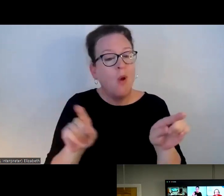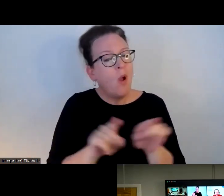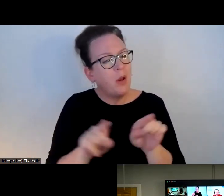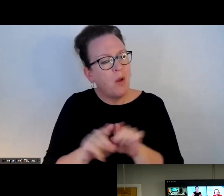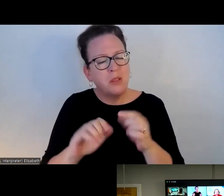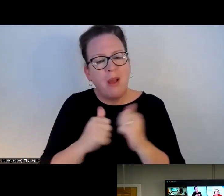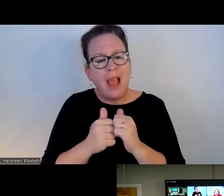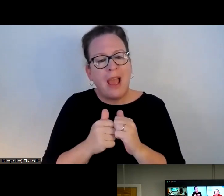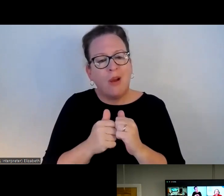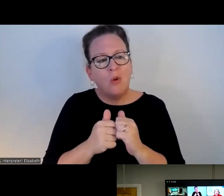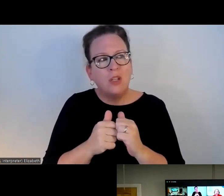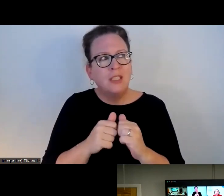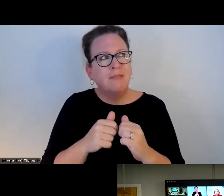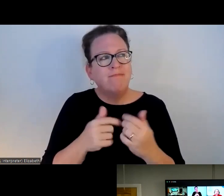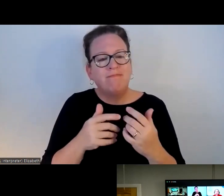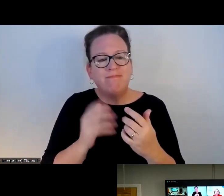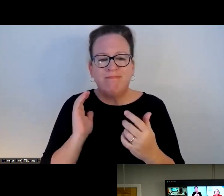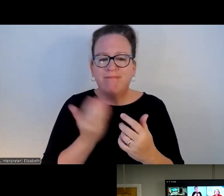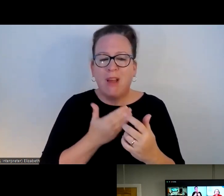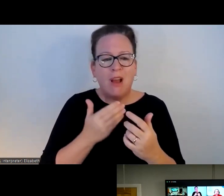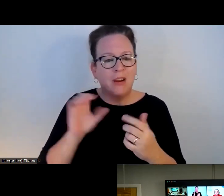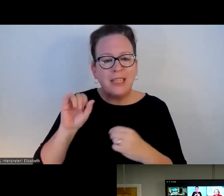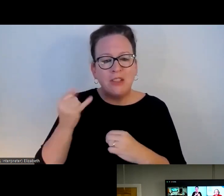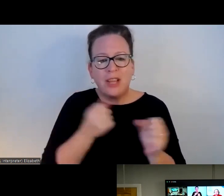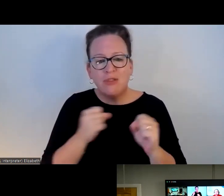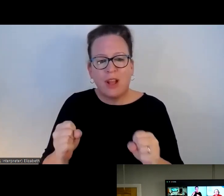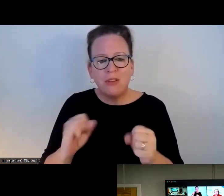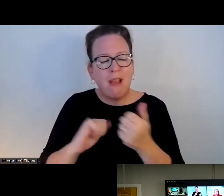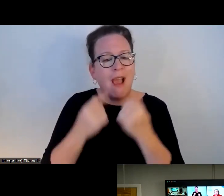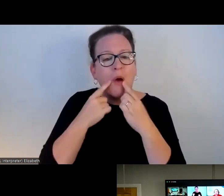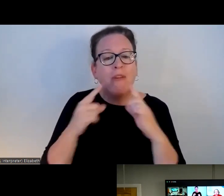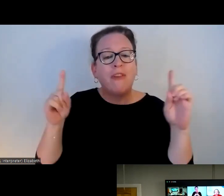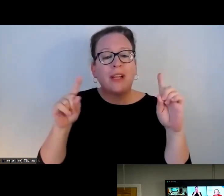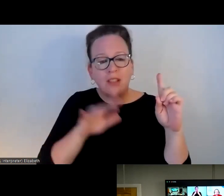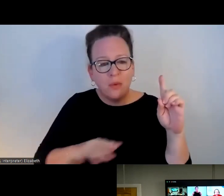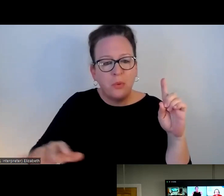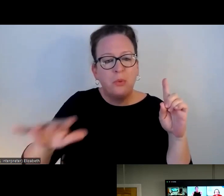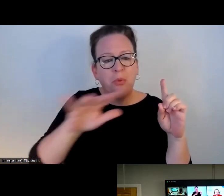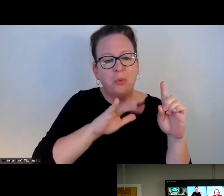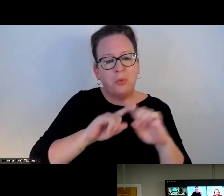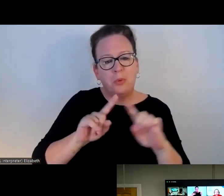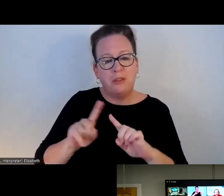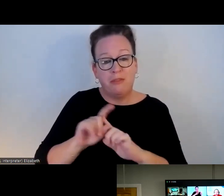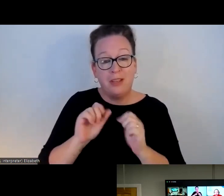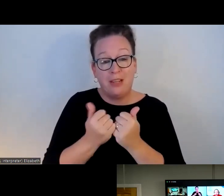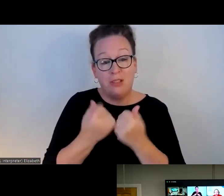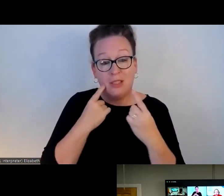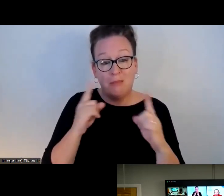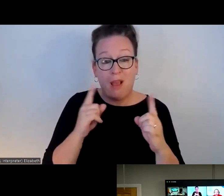how effective the EJ strategies are across agencies.